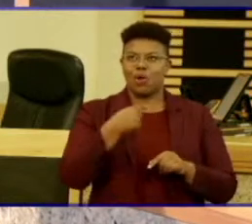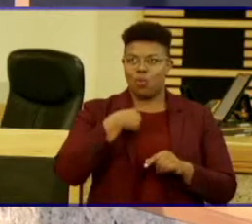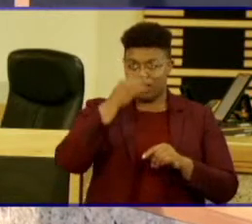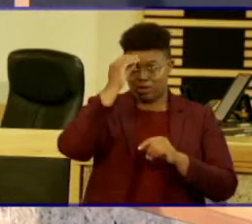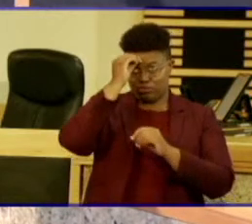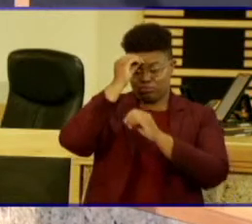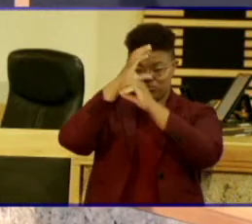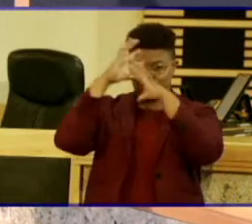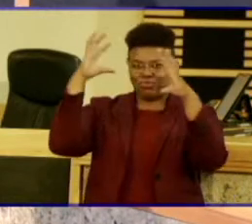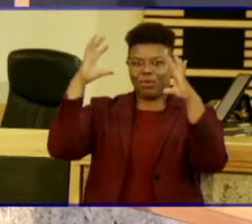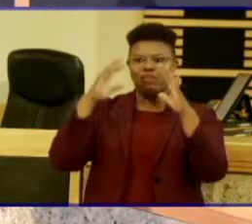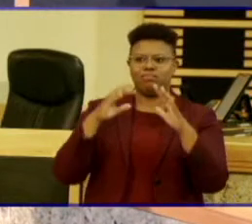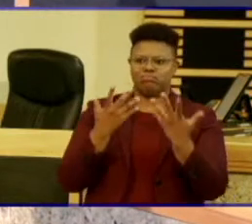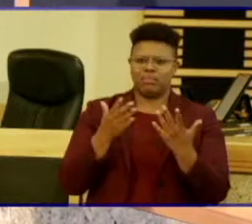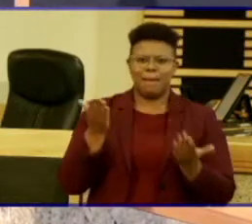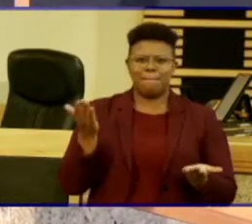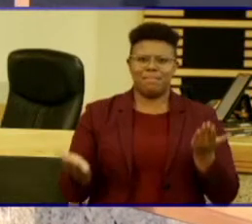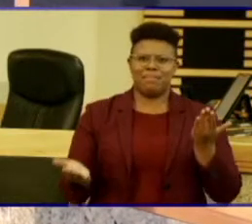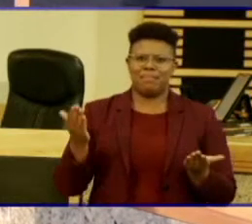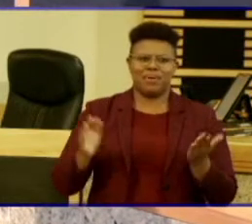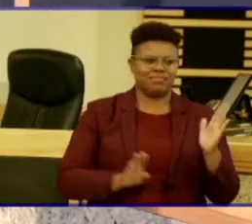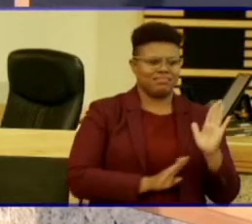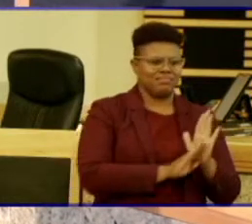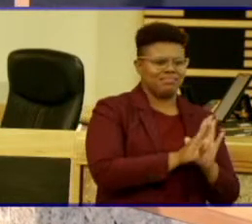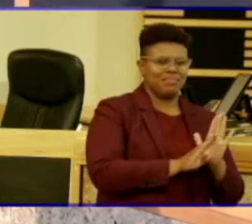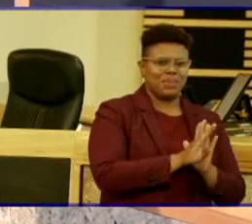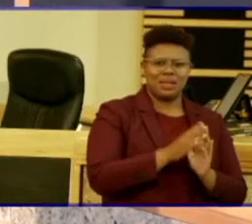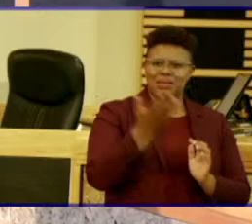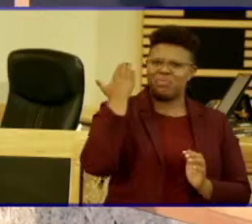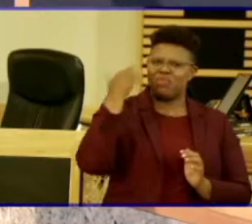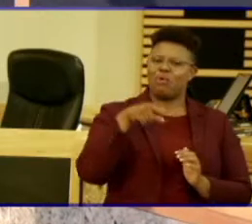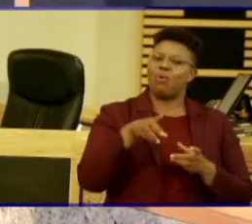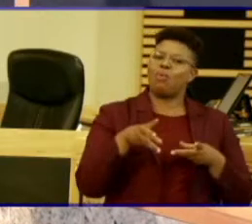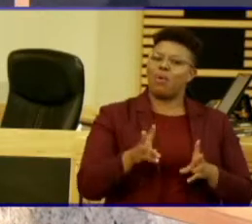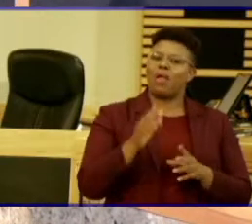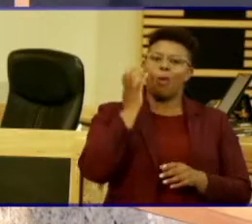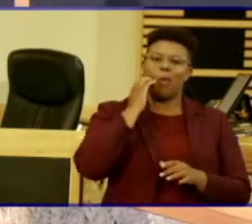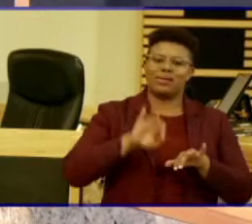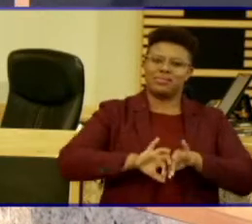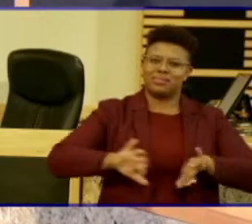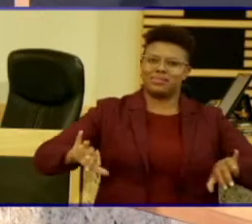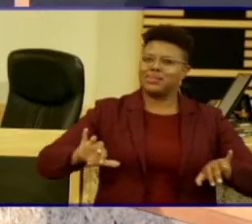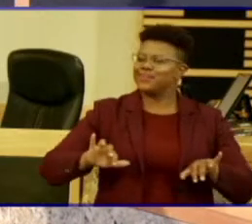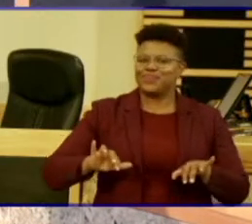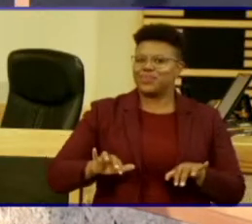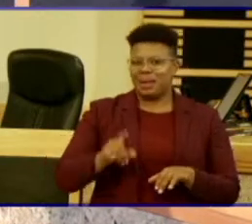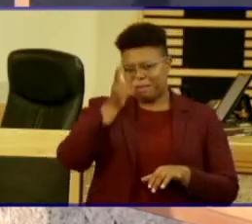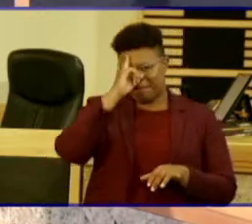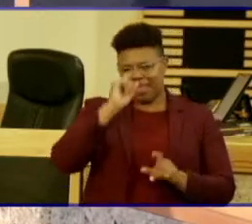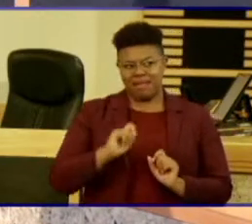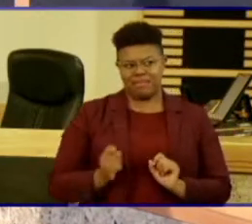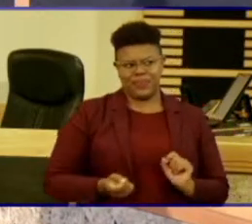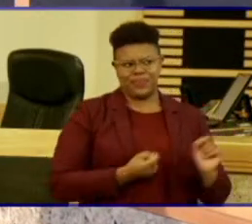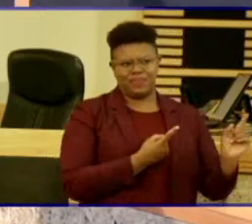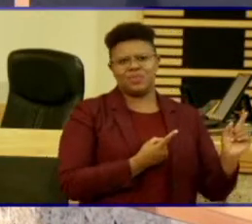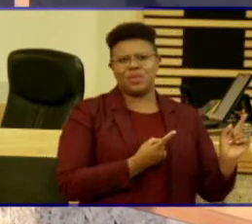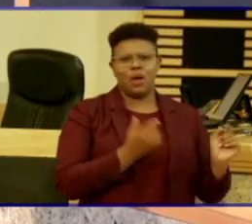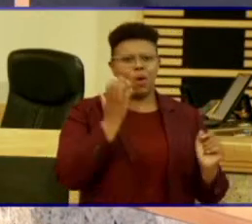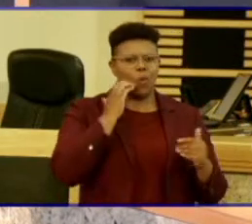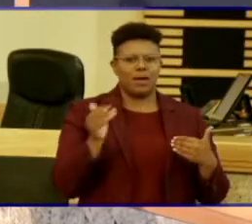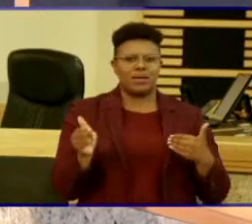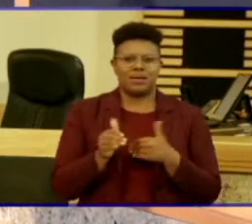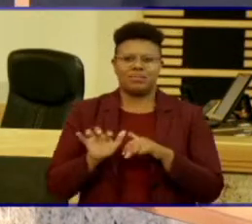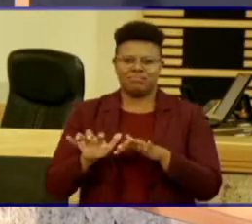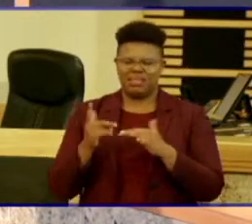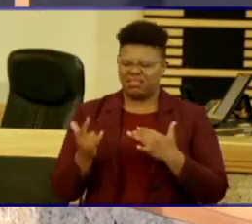balanced geospatial development to reverse apartheid planning will be realized. This year, we'll see SANRAL concluding